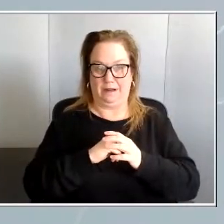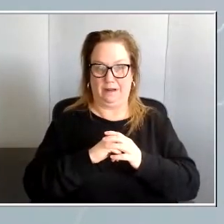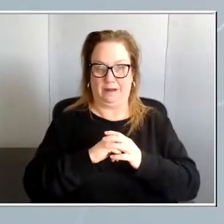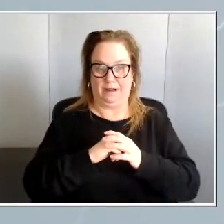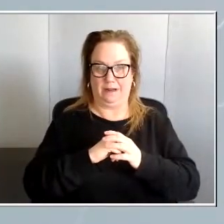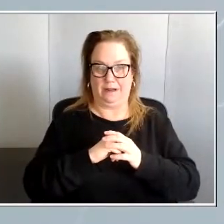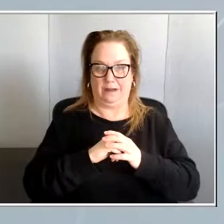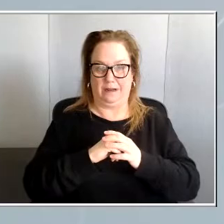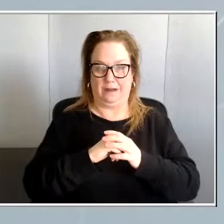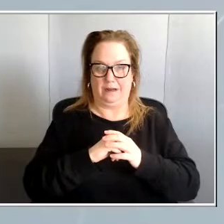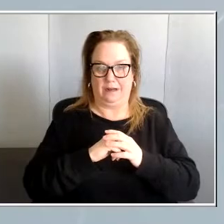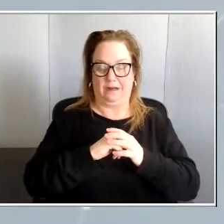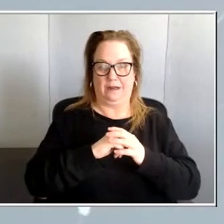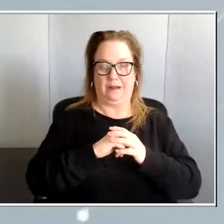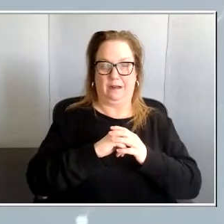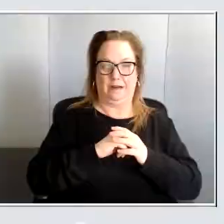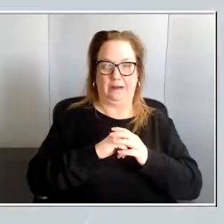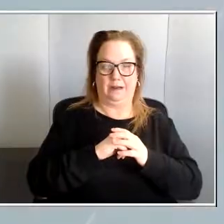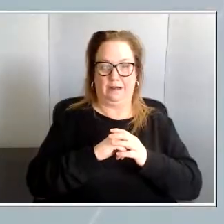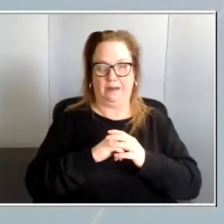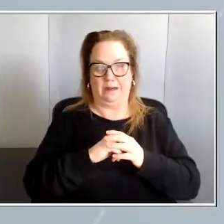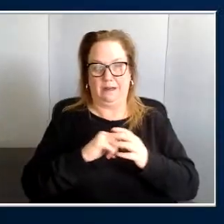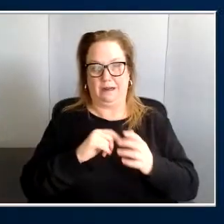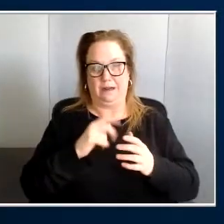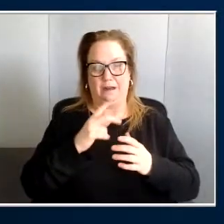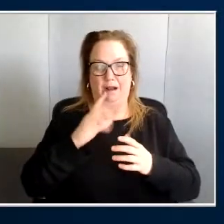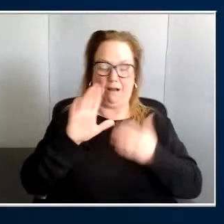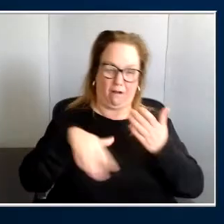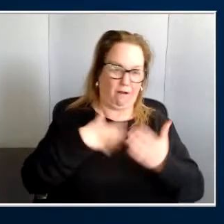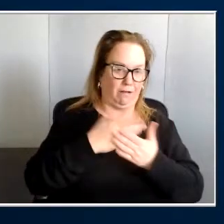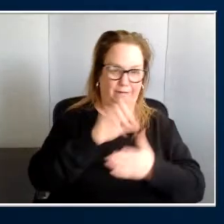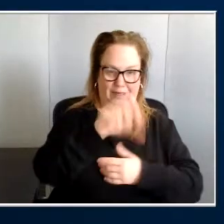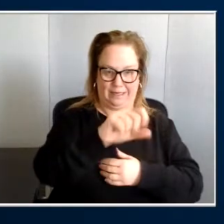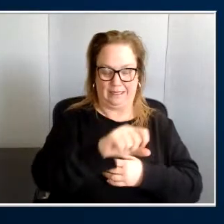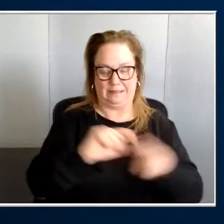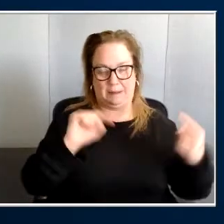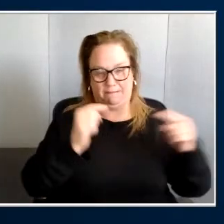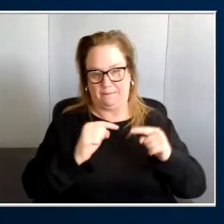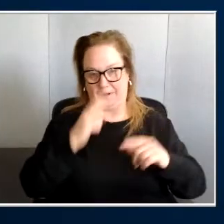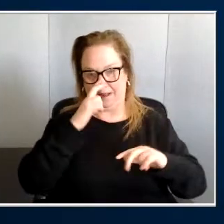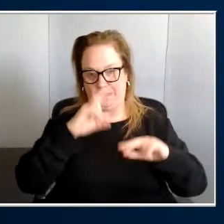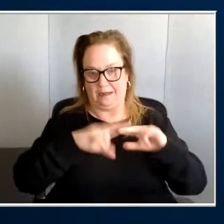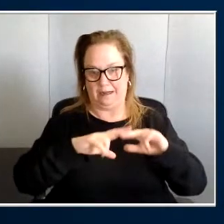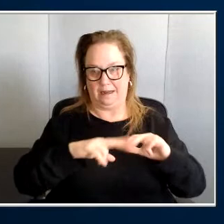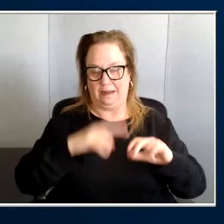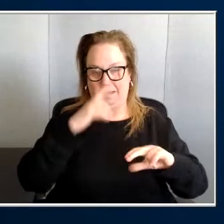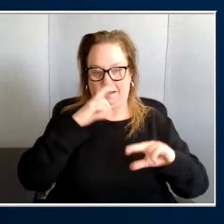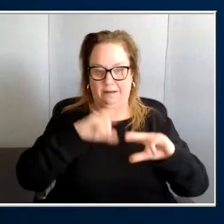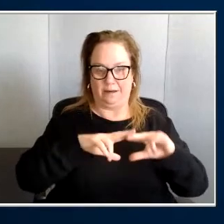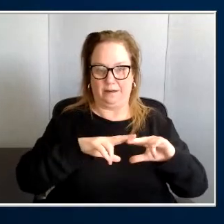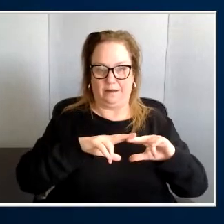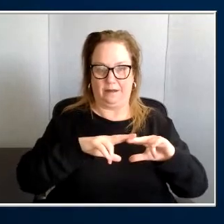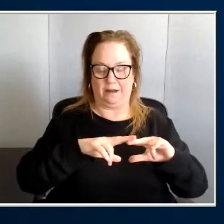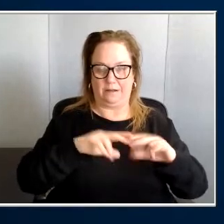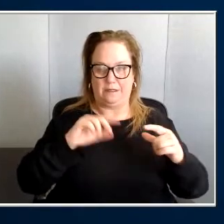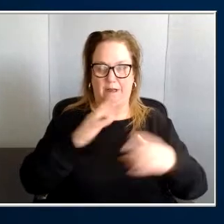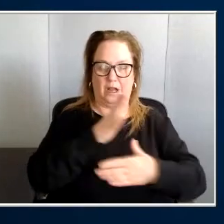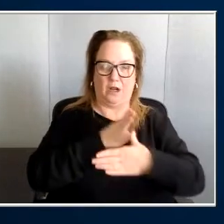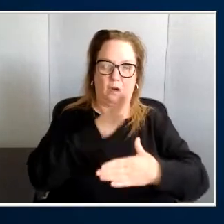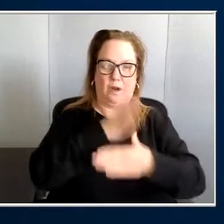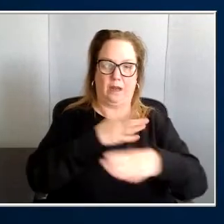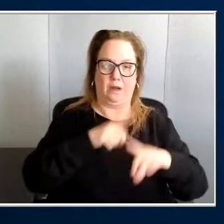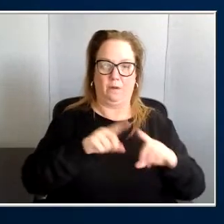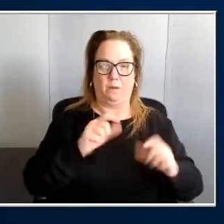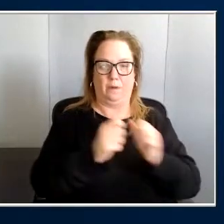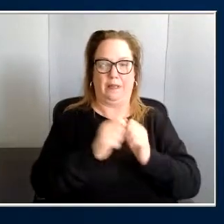I mean, it was a little bit of all of that. I found myself at times being really annoyed with it, but also